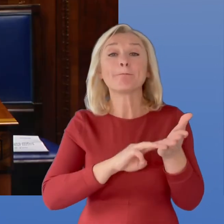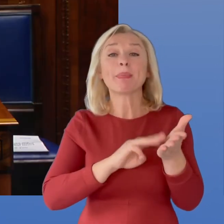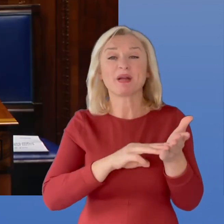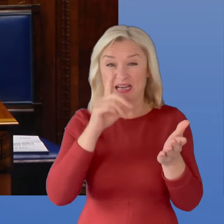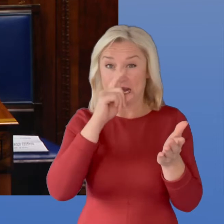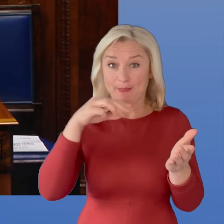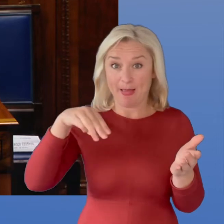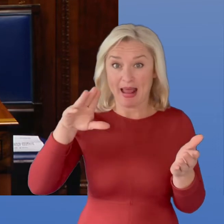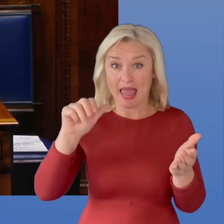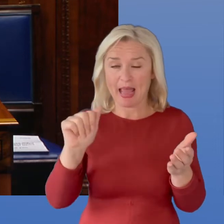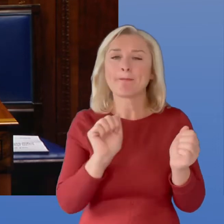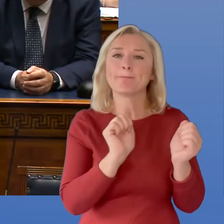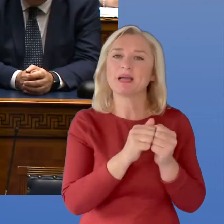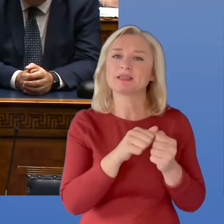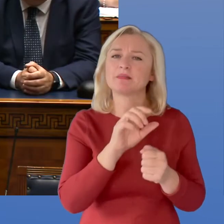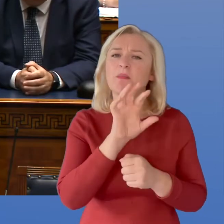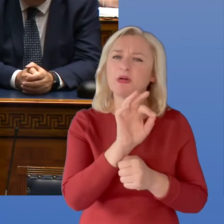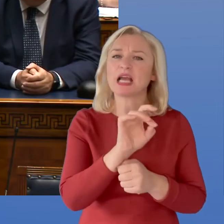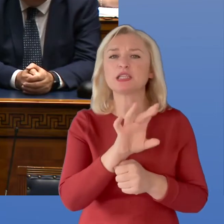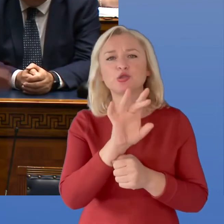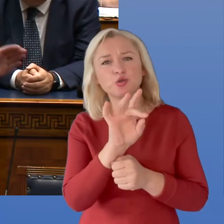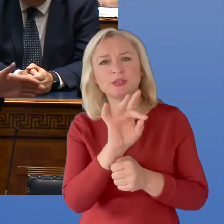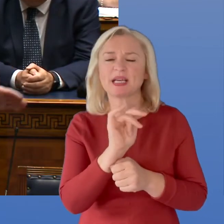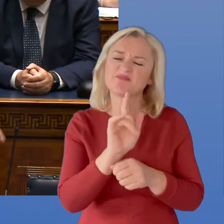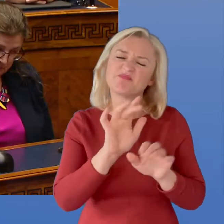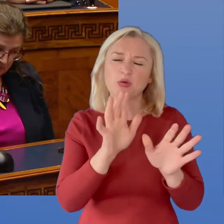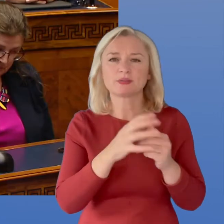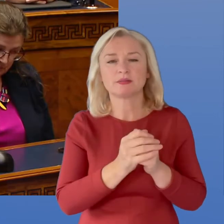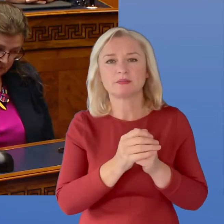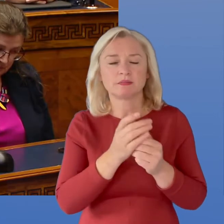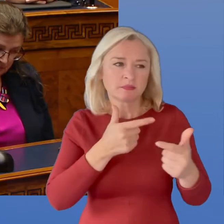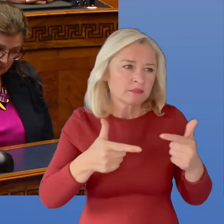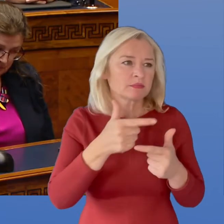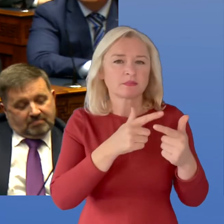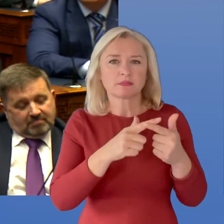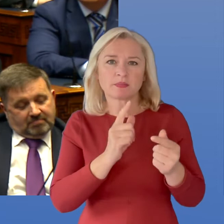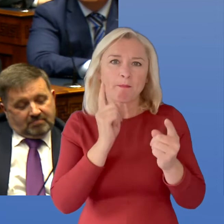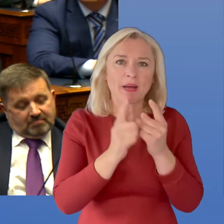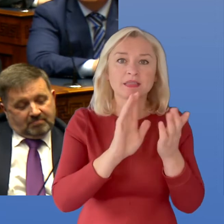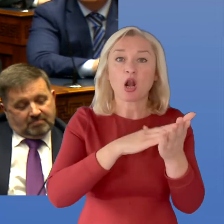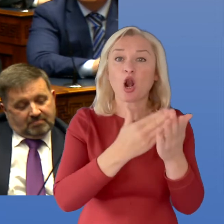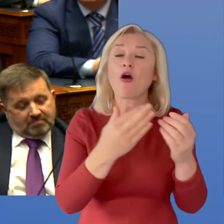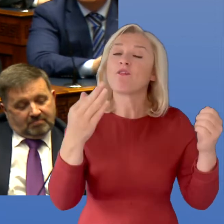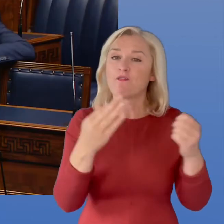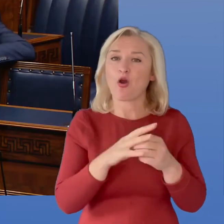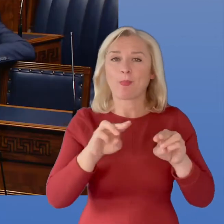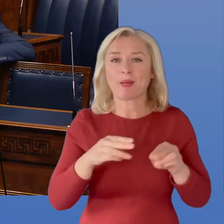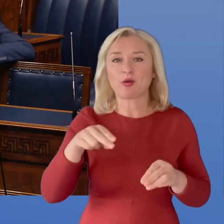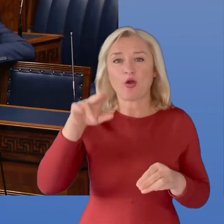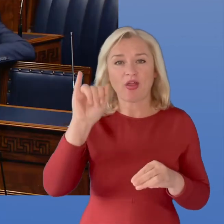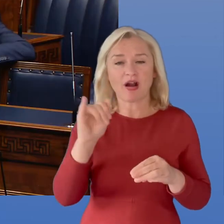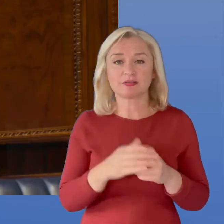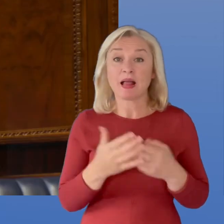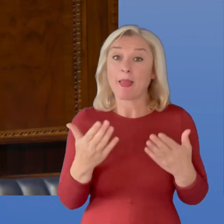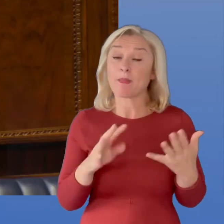Mondays and Tuesdays, to debate issues and pass laws on behalf of the people of Northern Ireland. There are currently 90 MLAs,